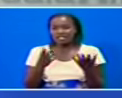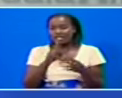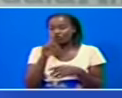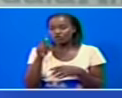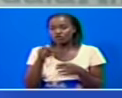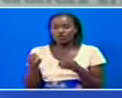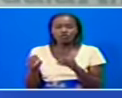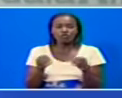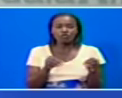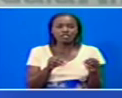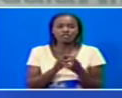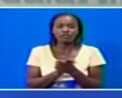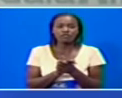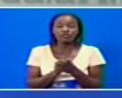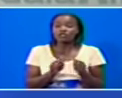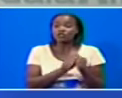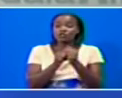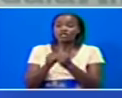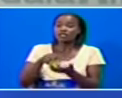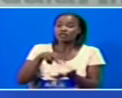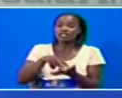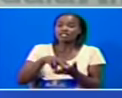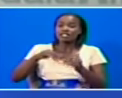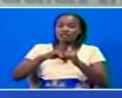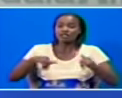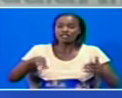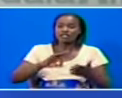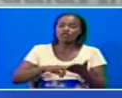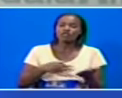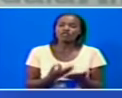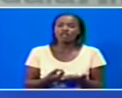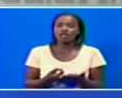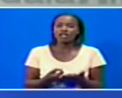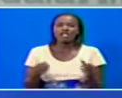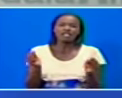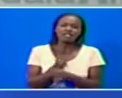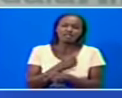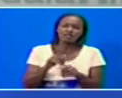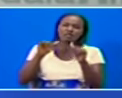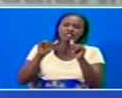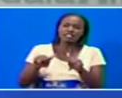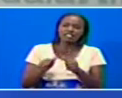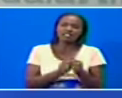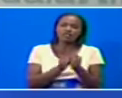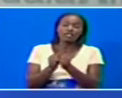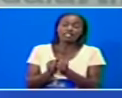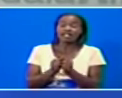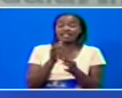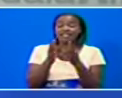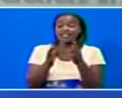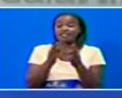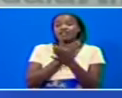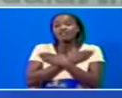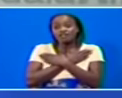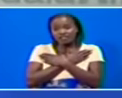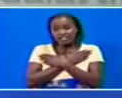unity. Together we stand and separated we fall. We cannot stay together if our friends